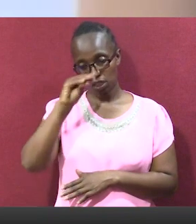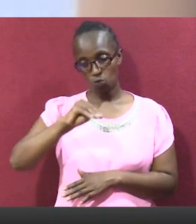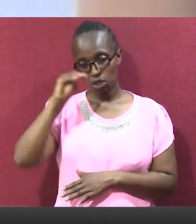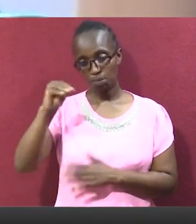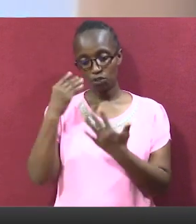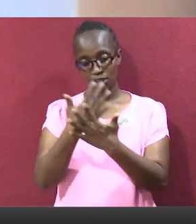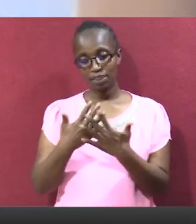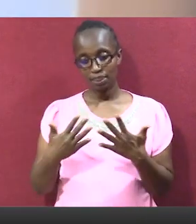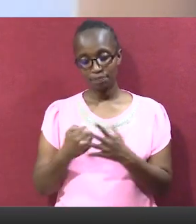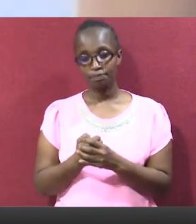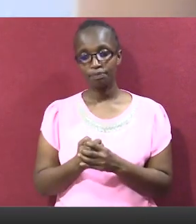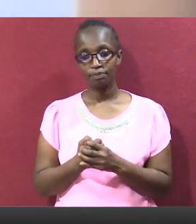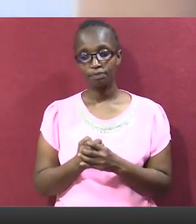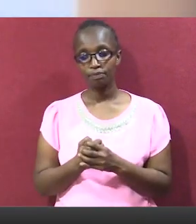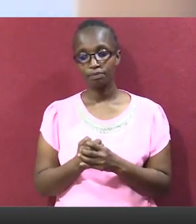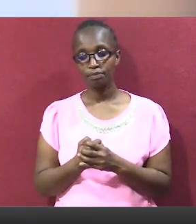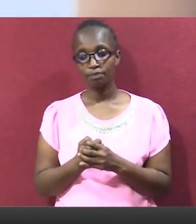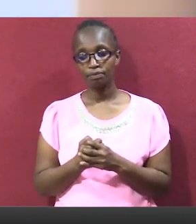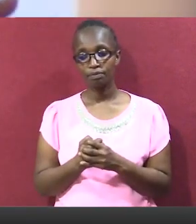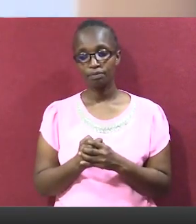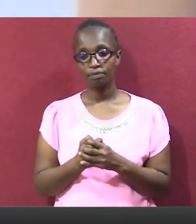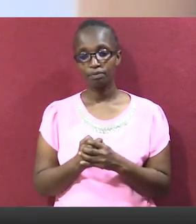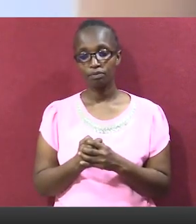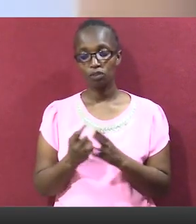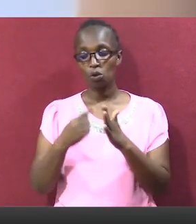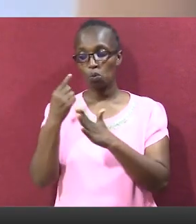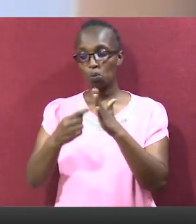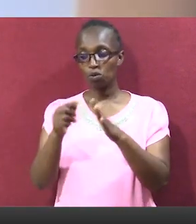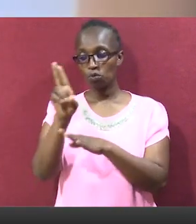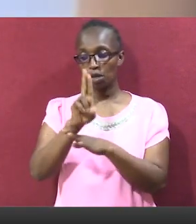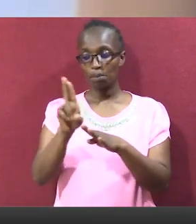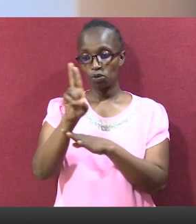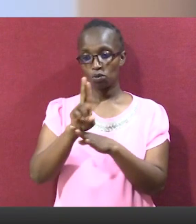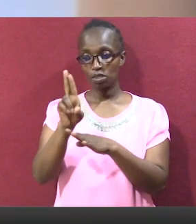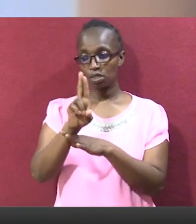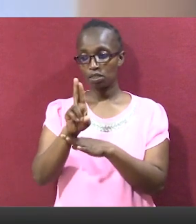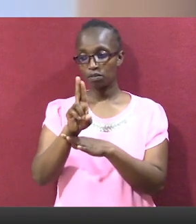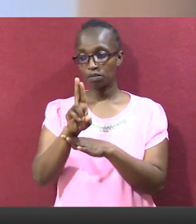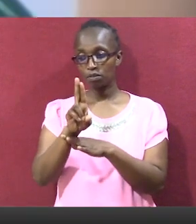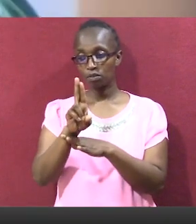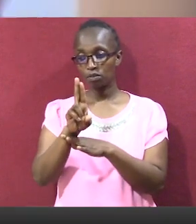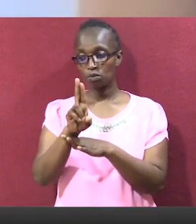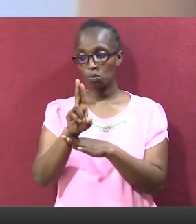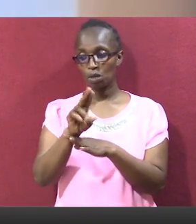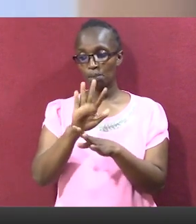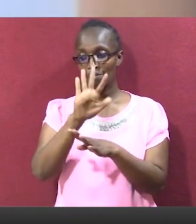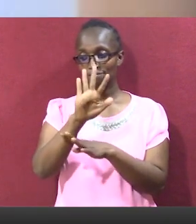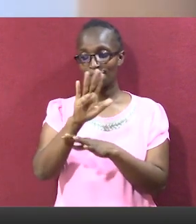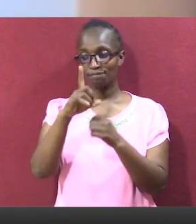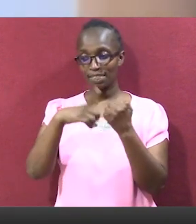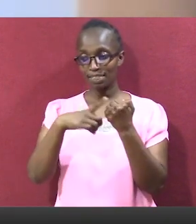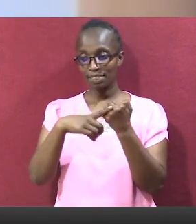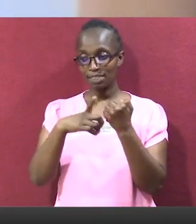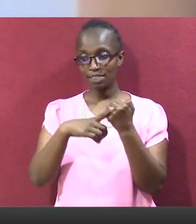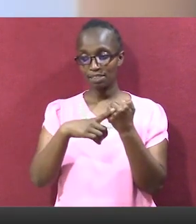because they know if they put it on something 10, 15 years from now, the cryptocurrency that they use to wrap that